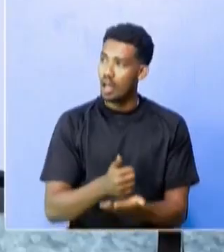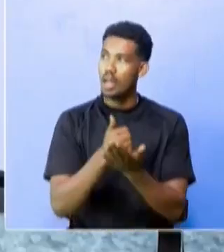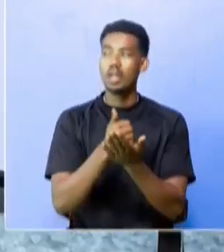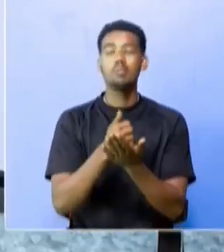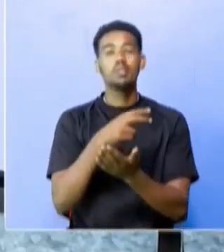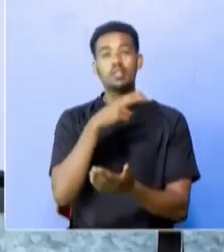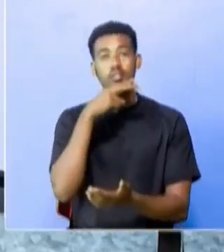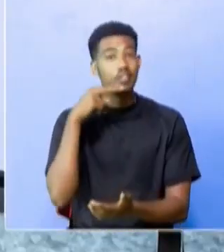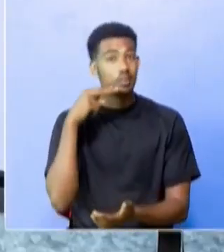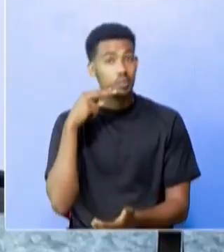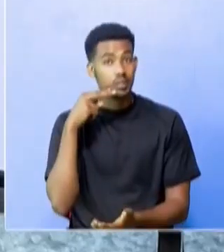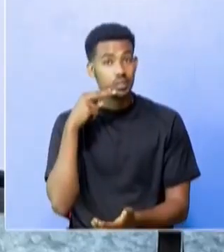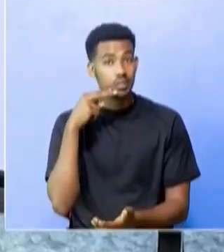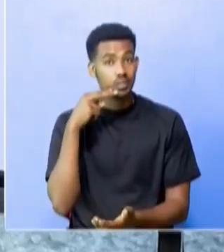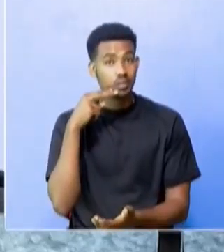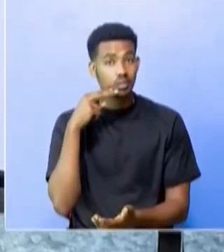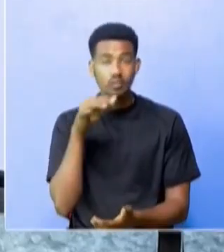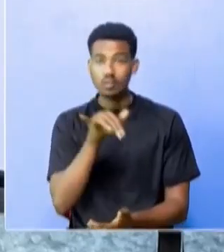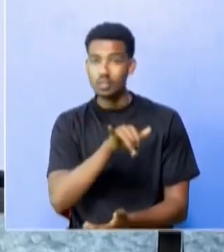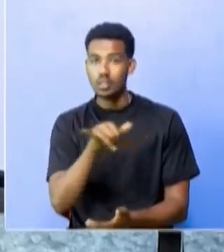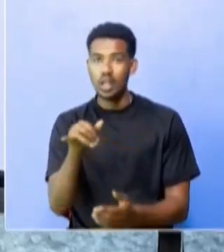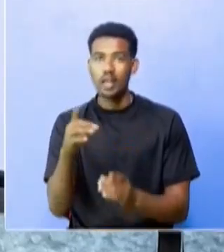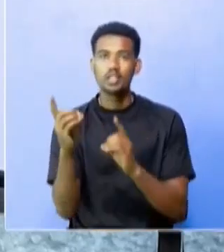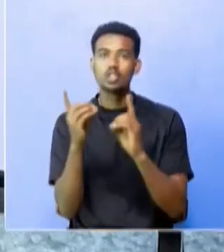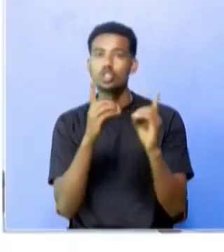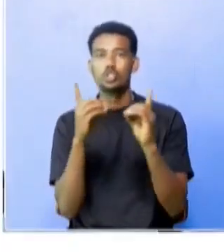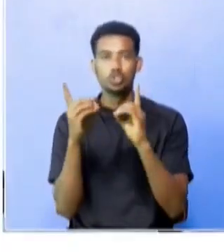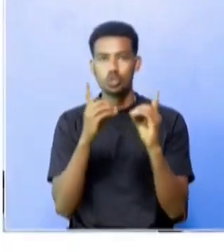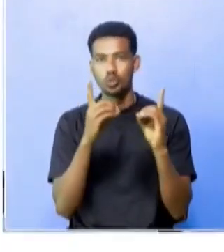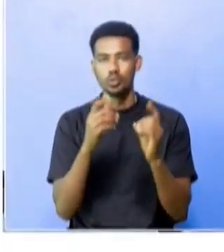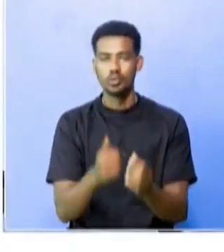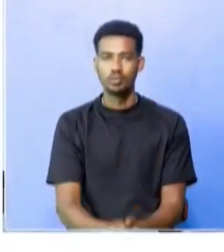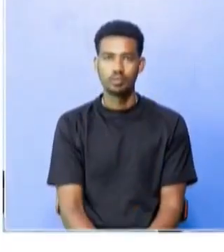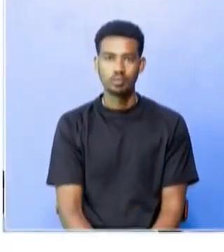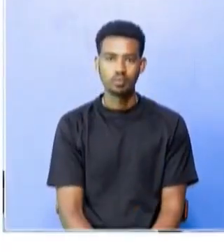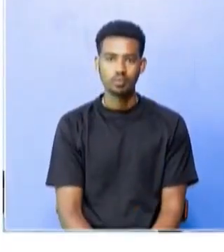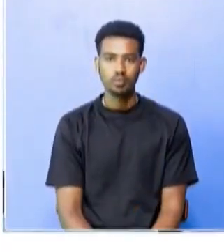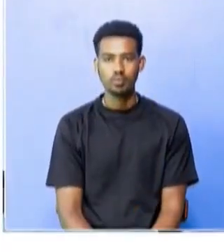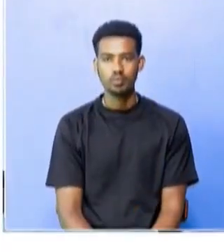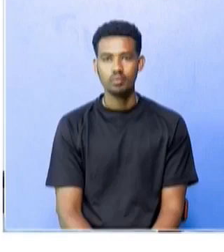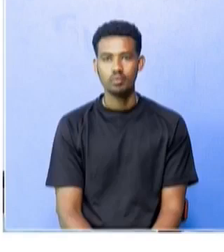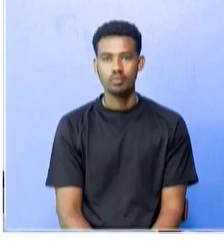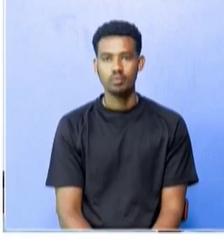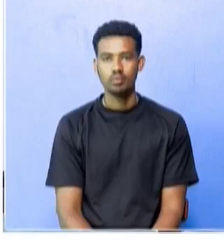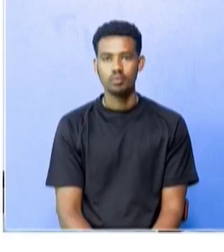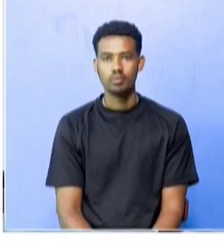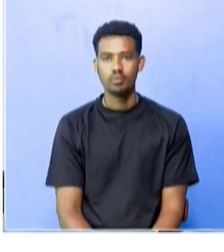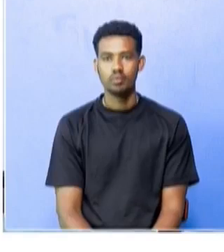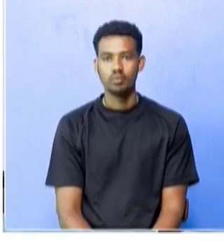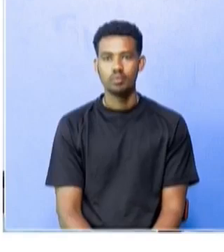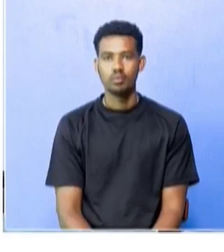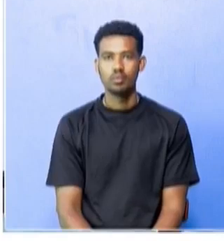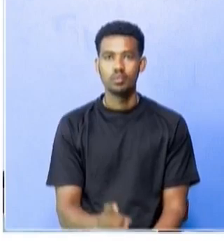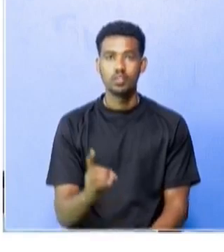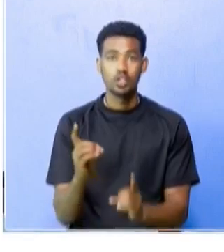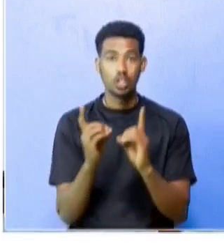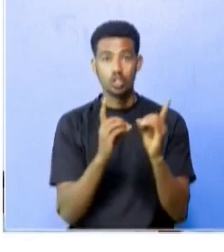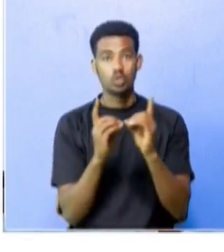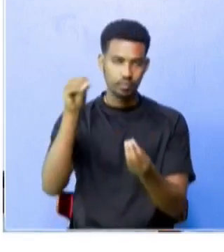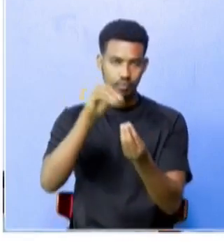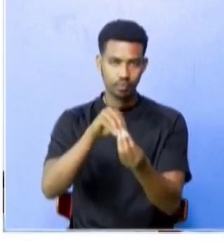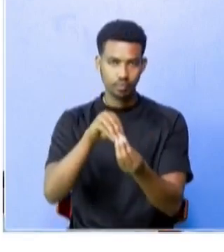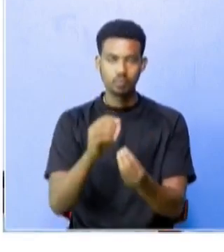verbs like do. For example, change with what?